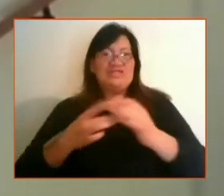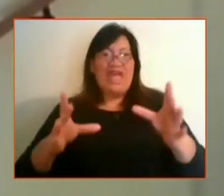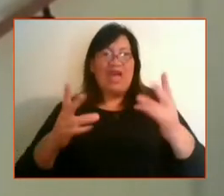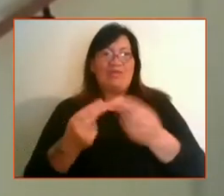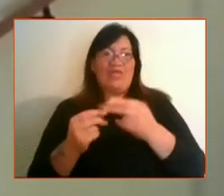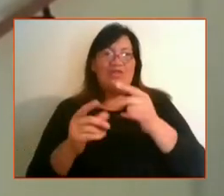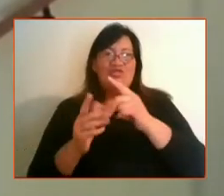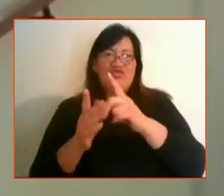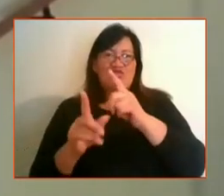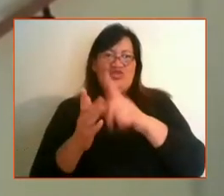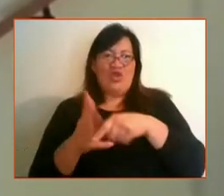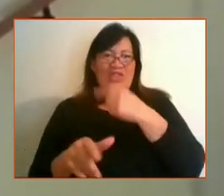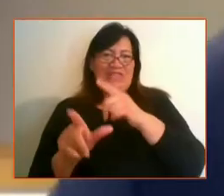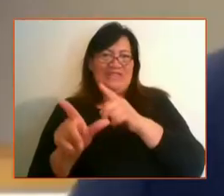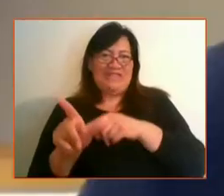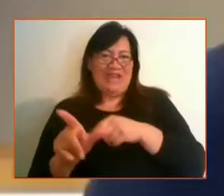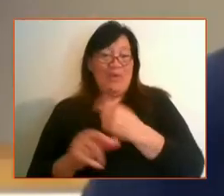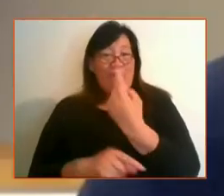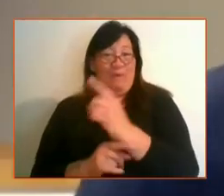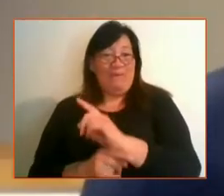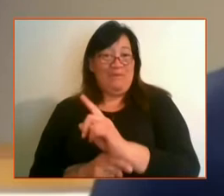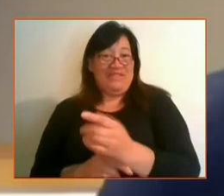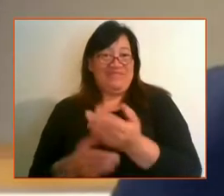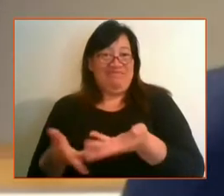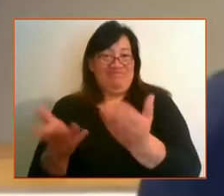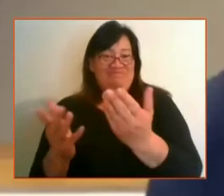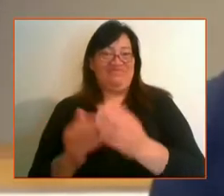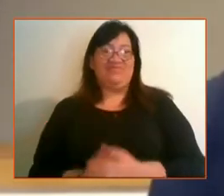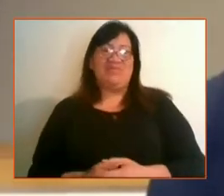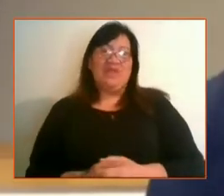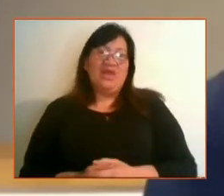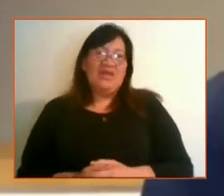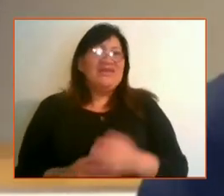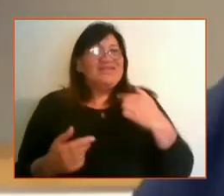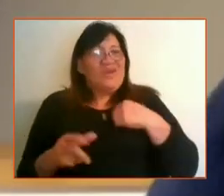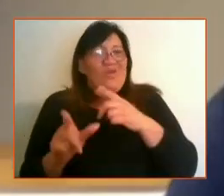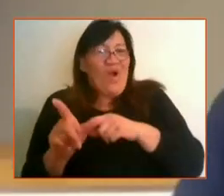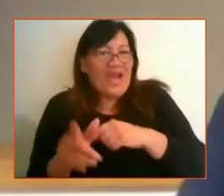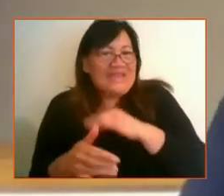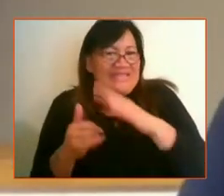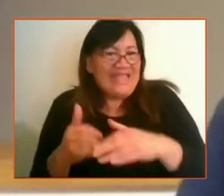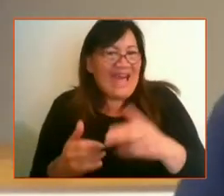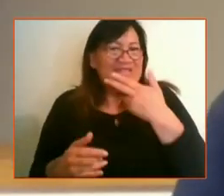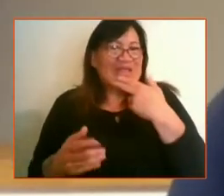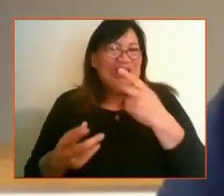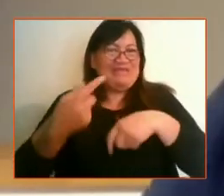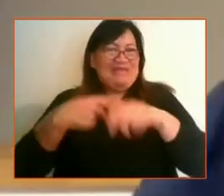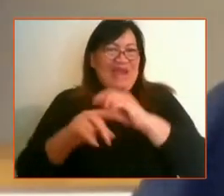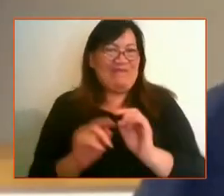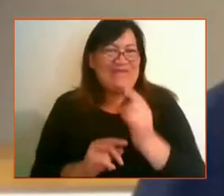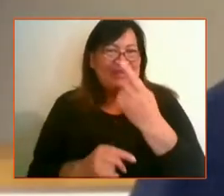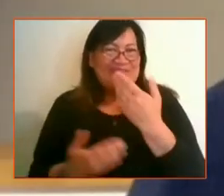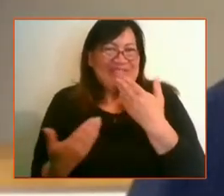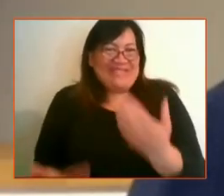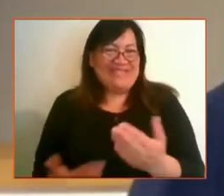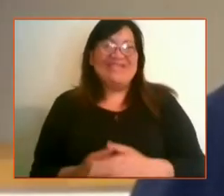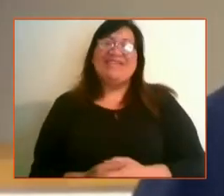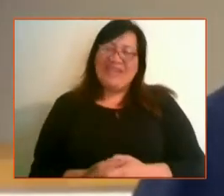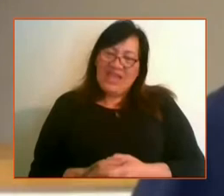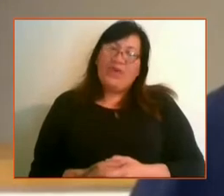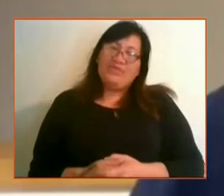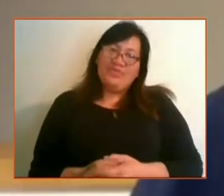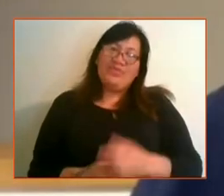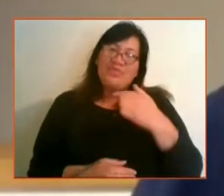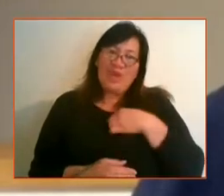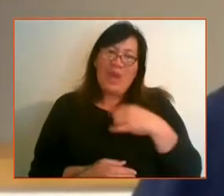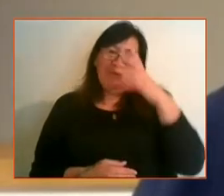1 minute. Fantastic. Thank you, because why is always last, and it's nice to be first. Look, I believe that